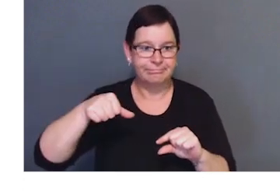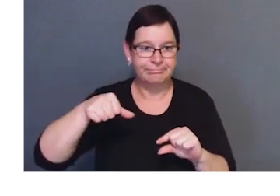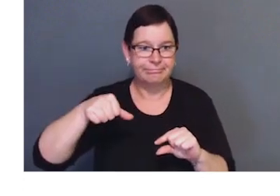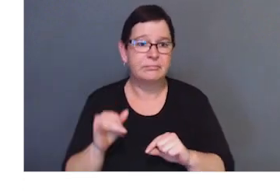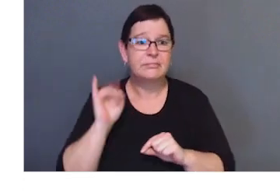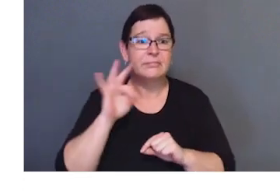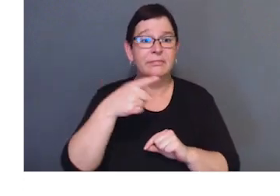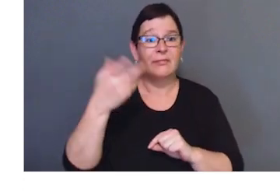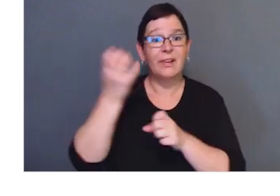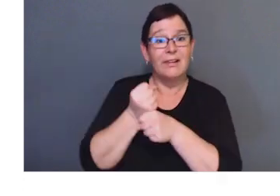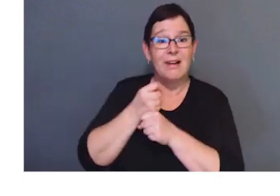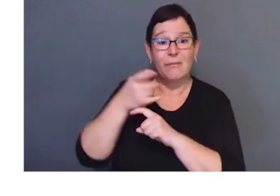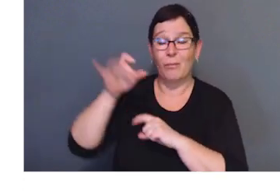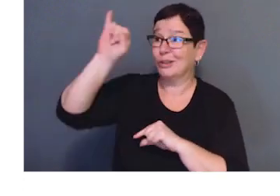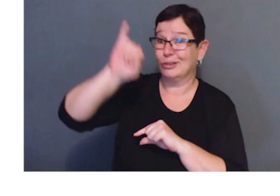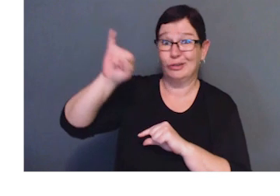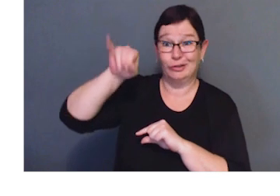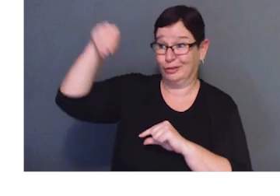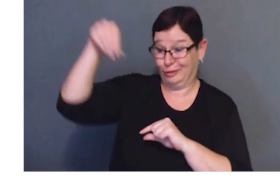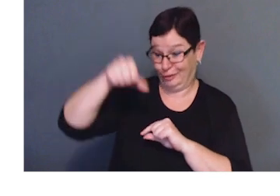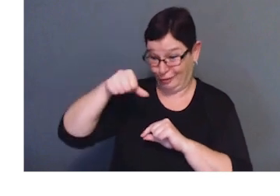was reimbursed.